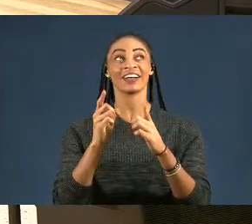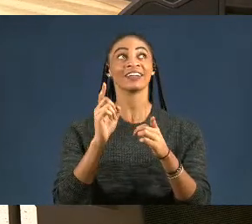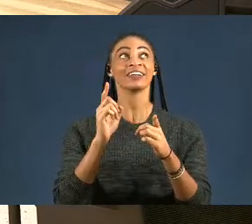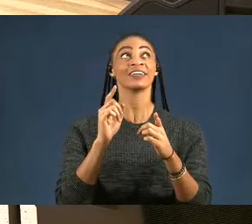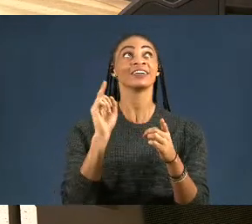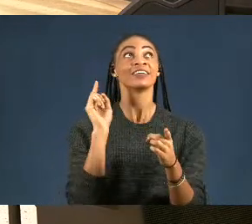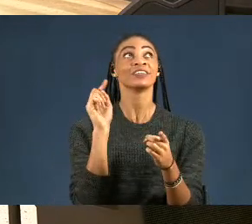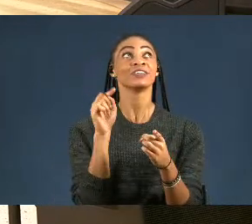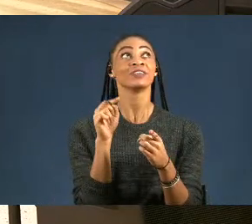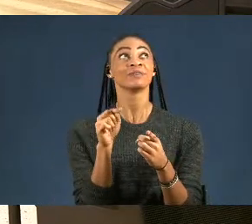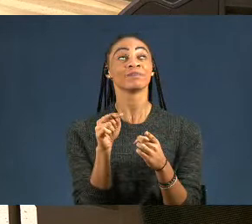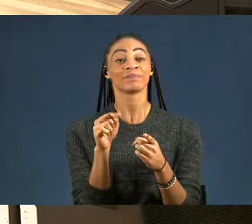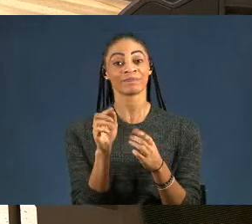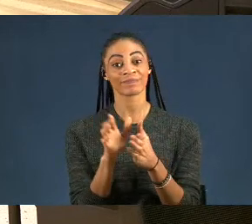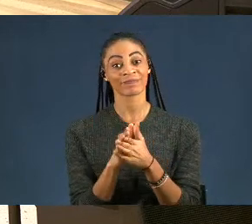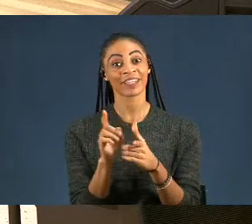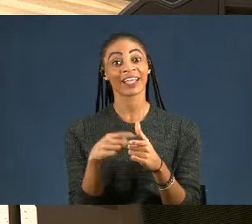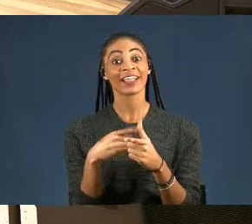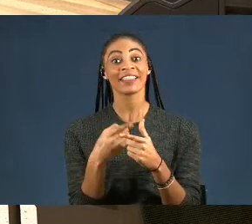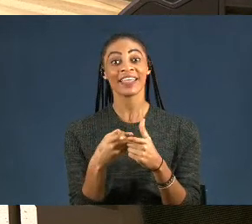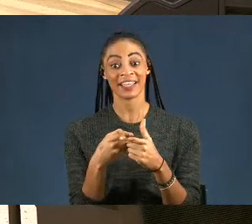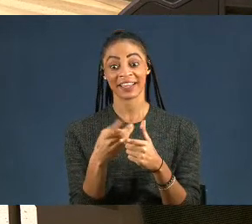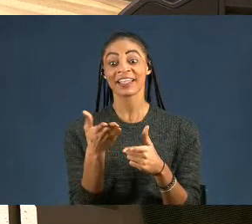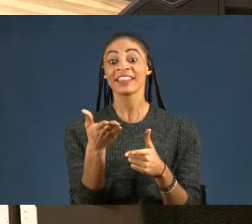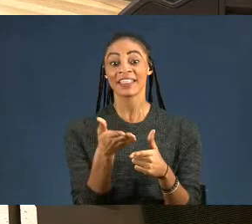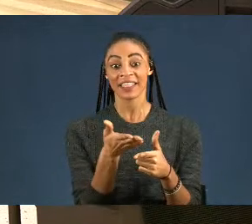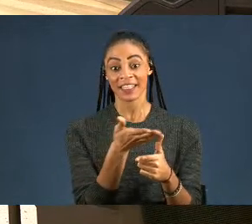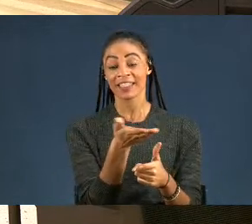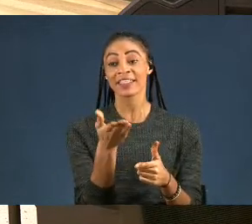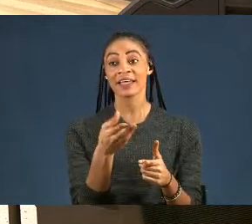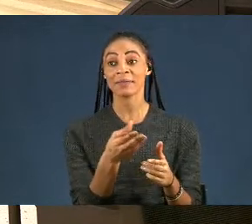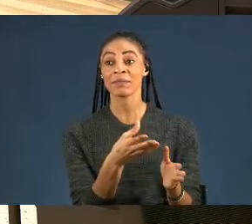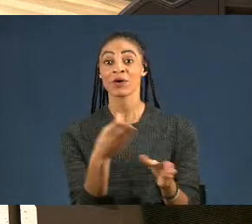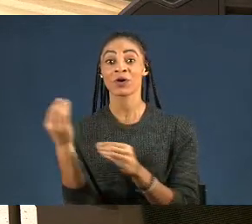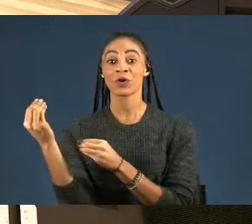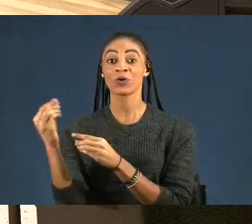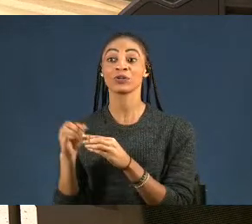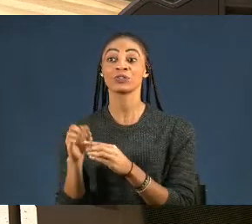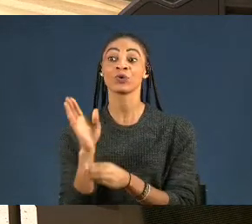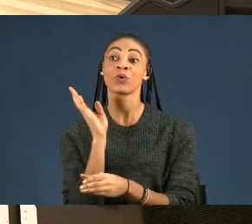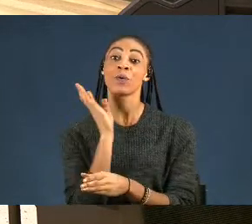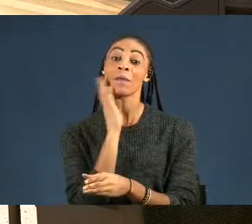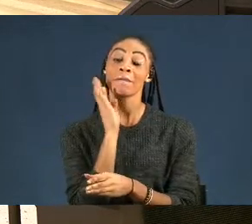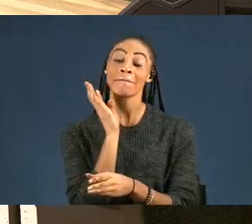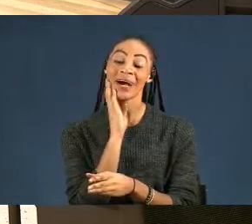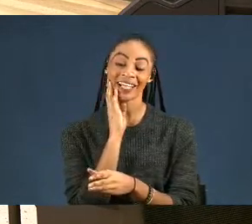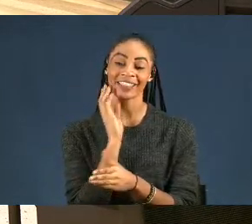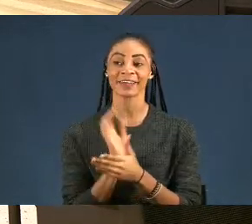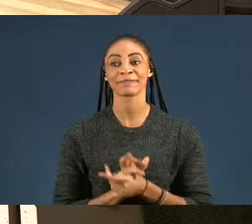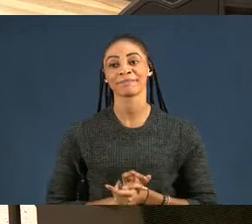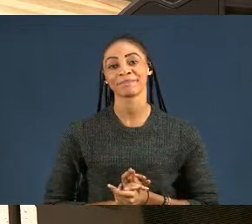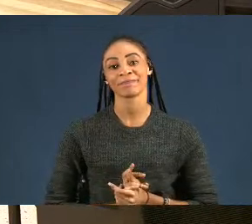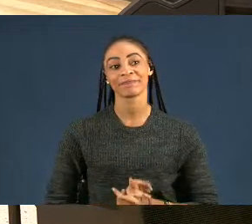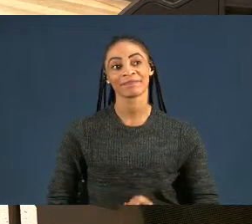mtu akimbie, they will run here. By the way, they can run there if the thing needs money.